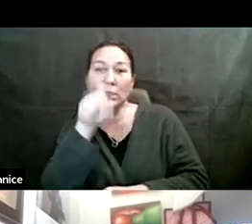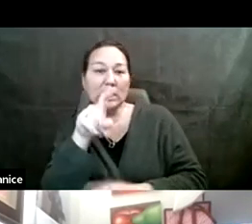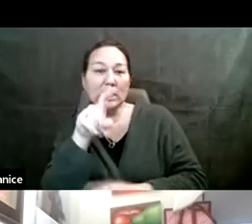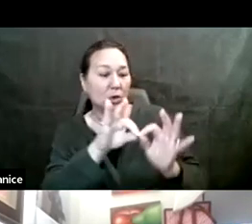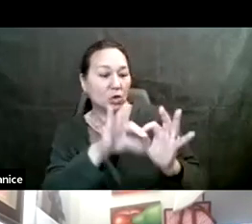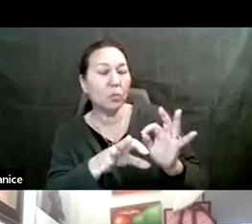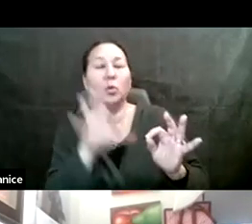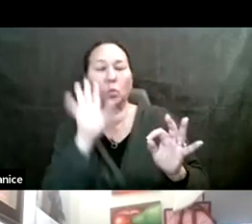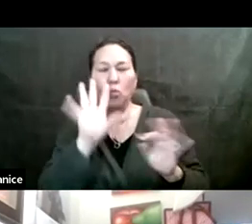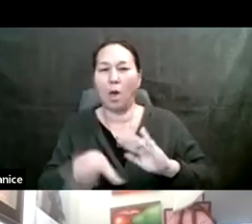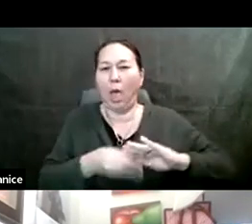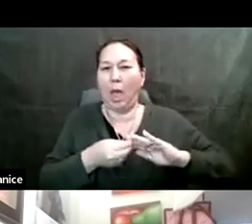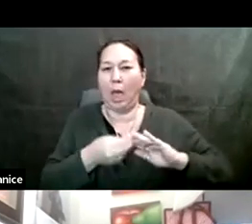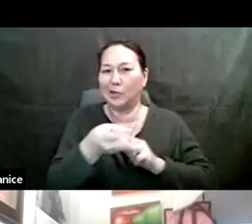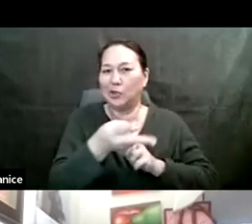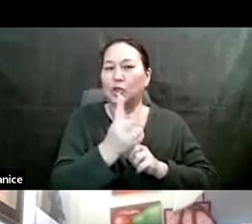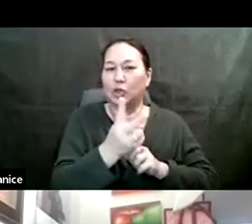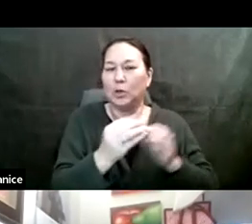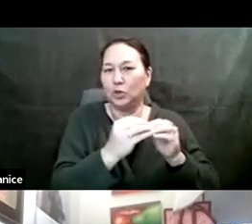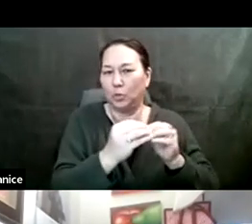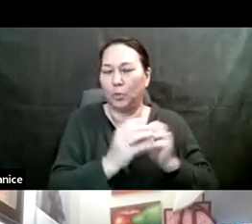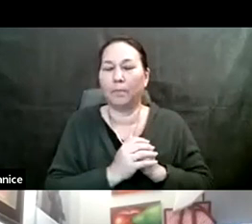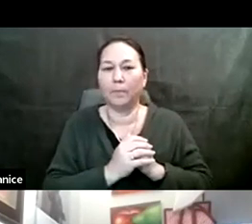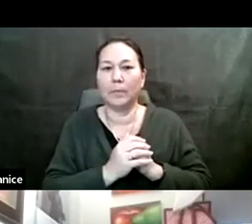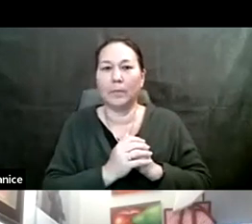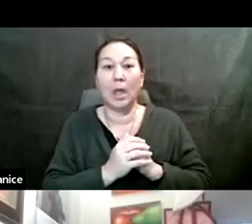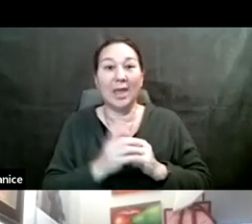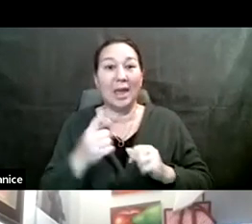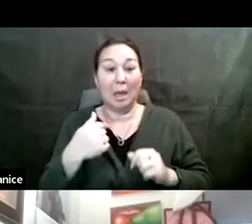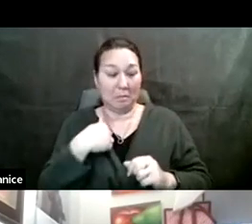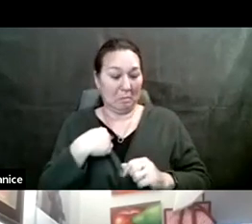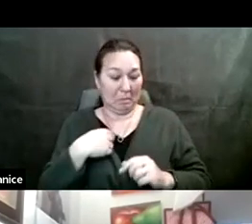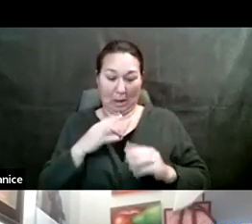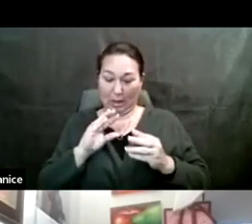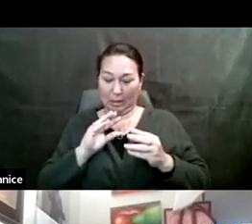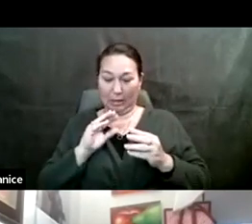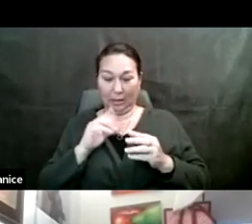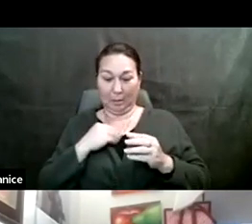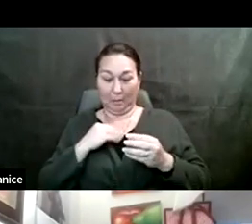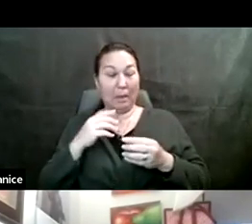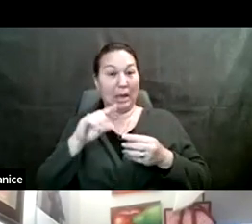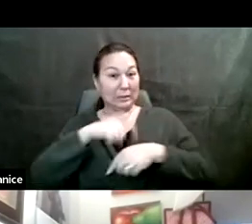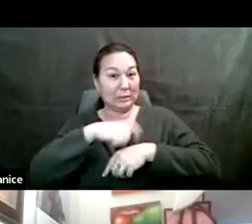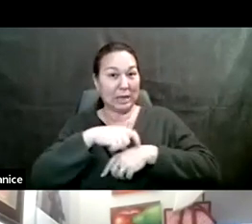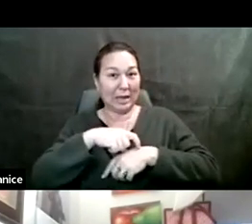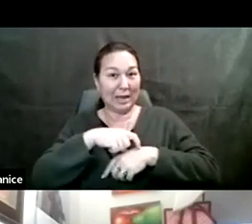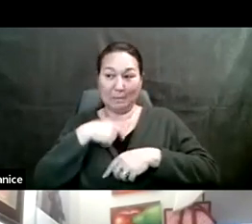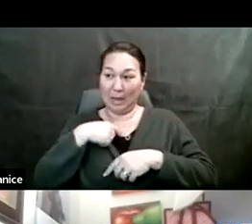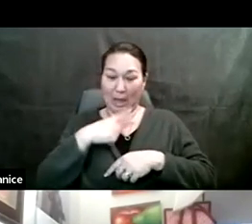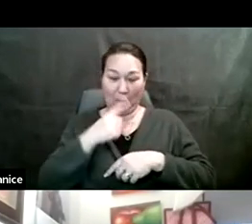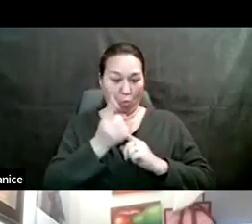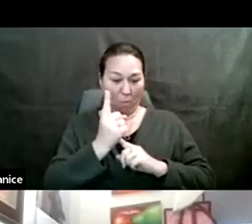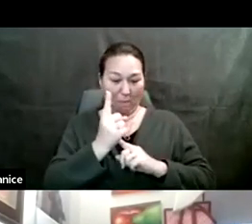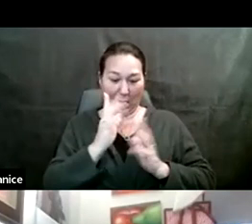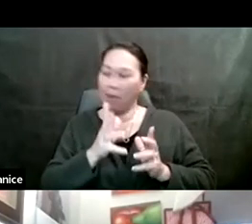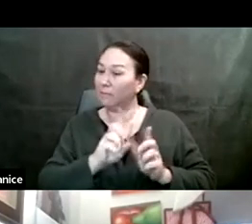minutes speakers may not reassign their time to others large groups addressing the same topic are encouraged